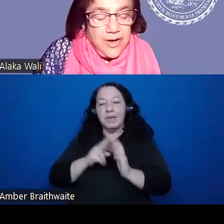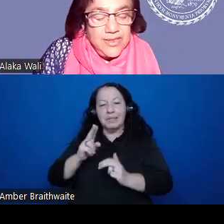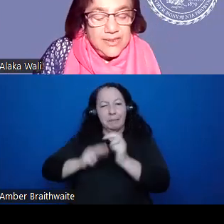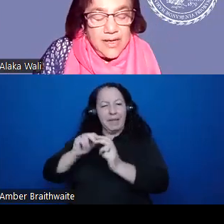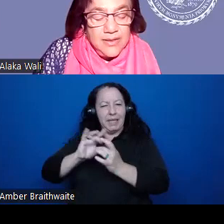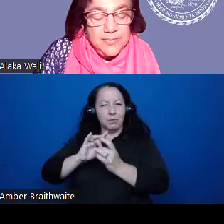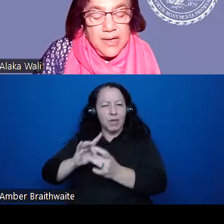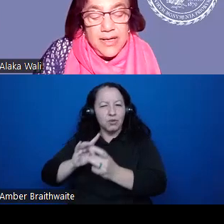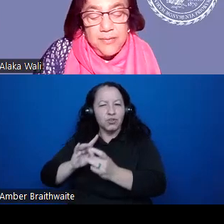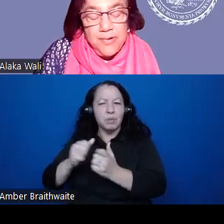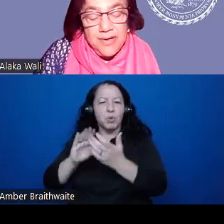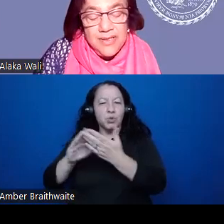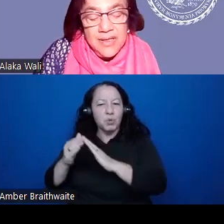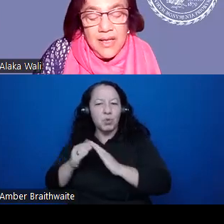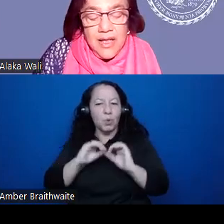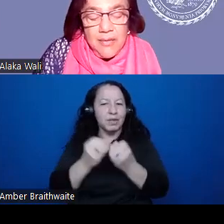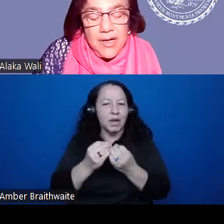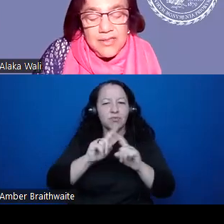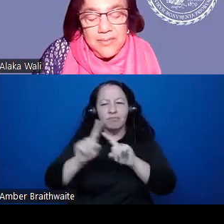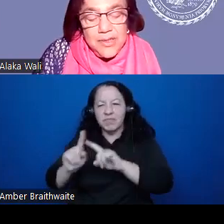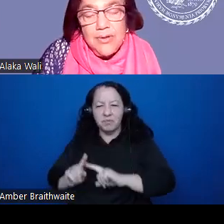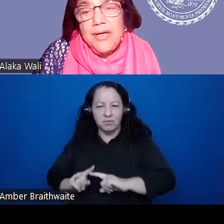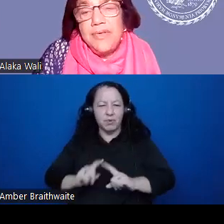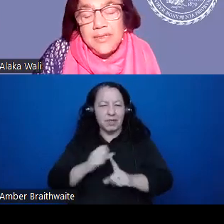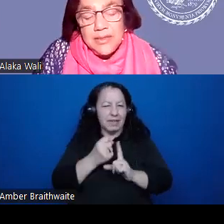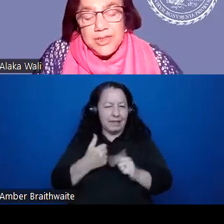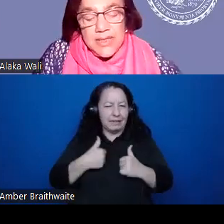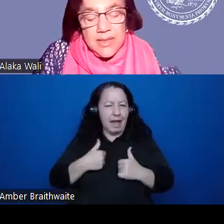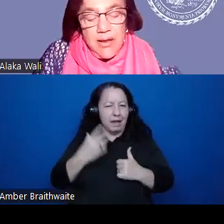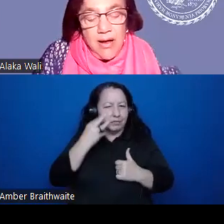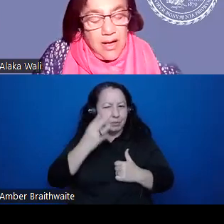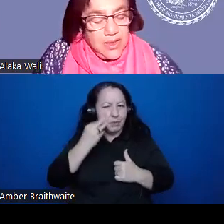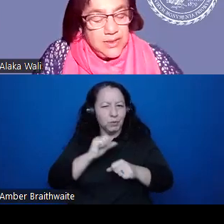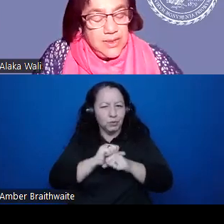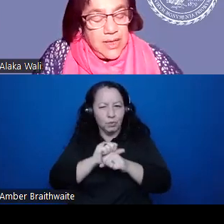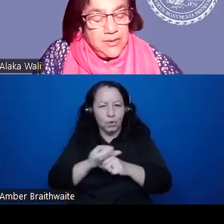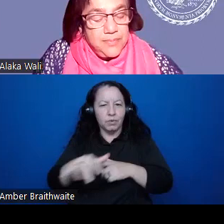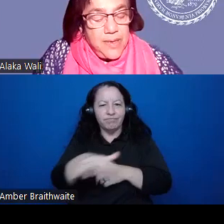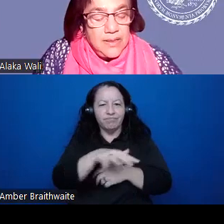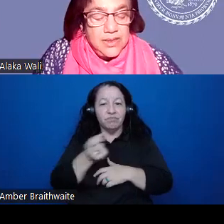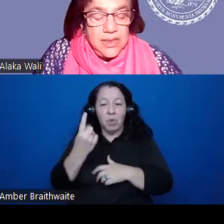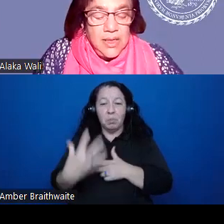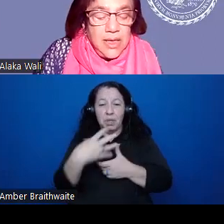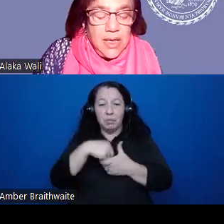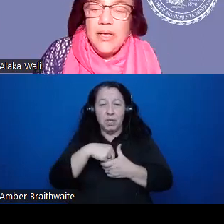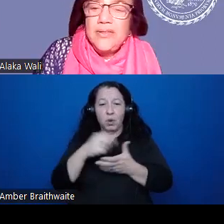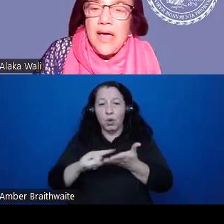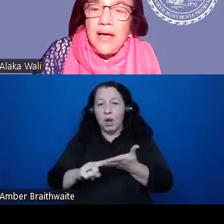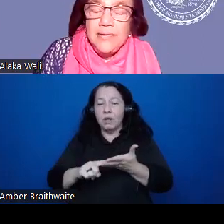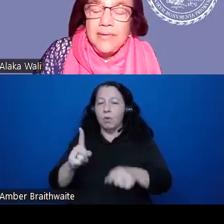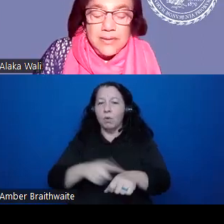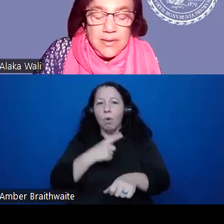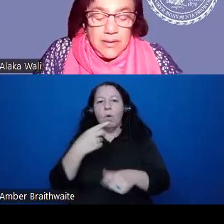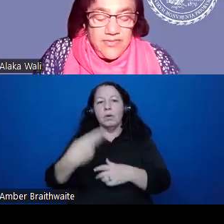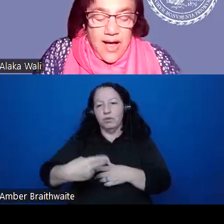in varied settings where I had worked. Participatory research has a long history in anthropology and is